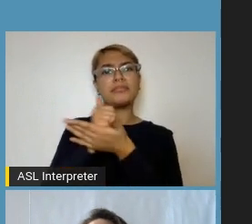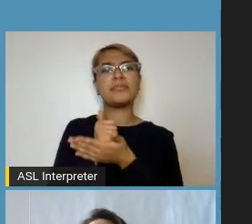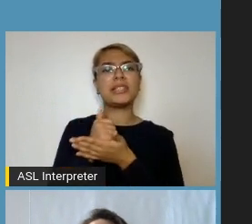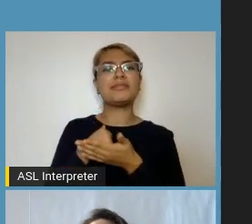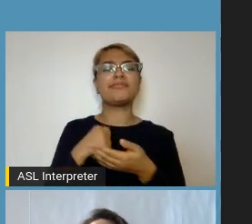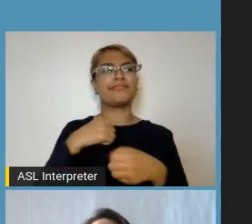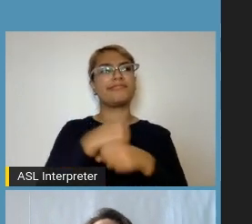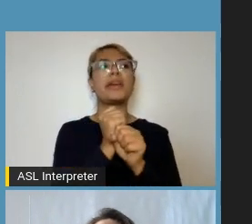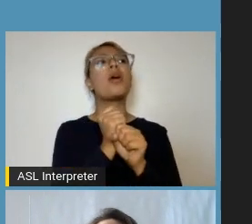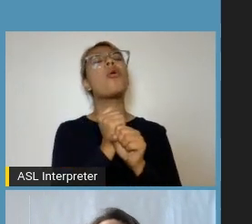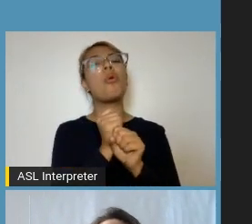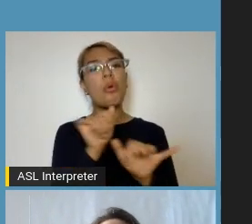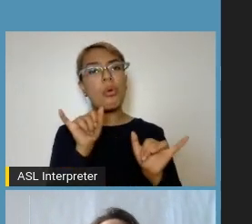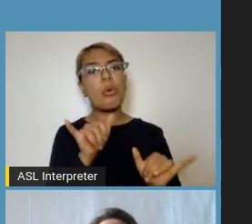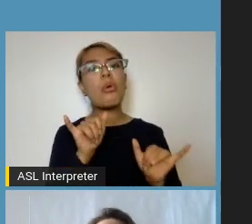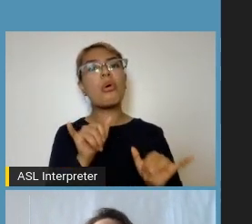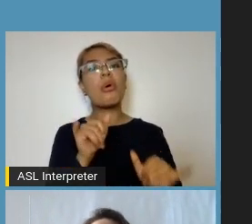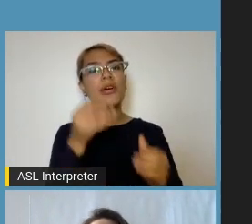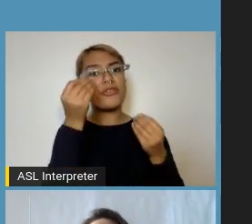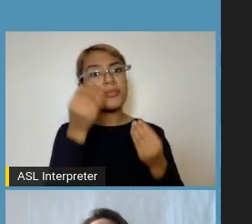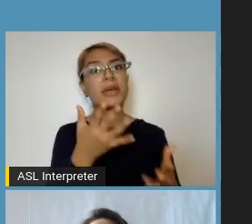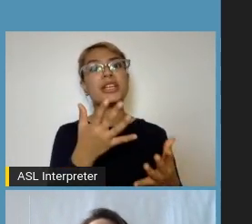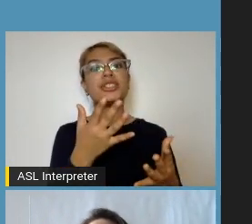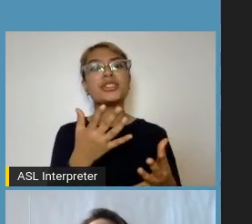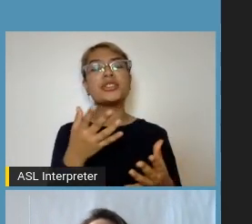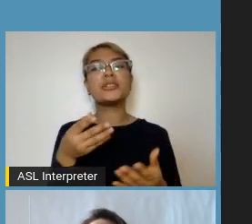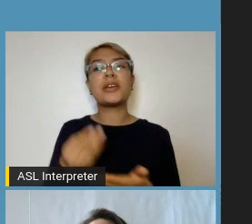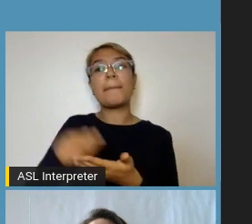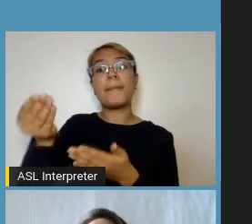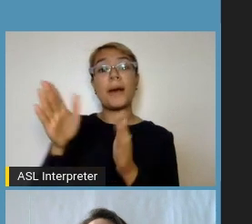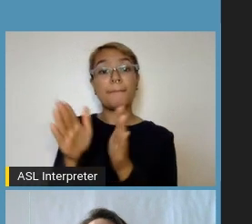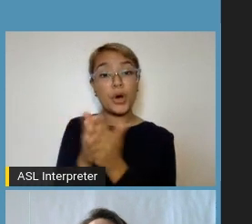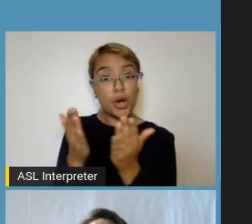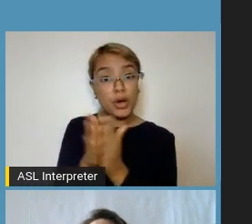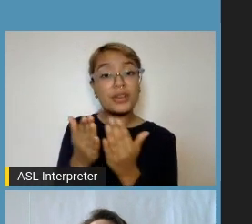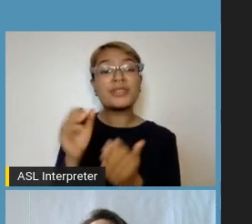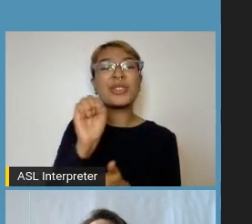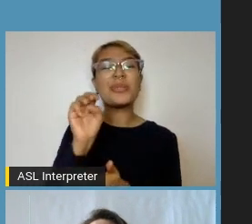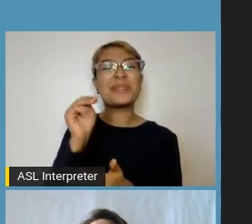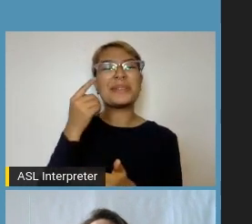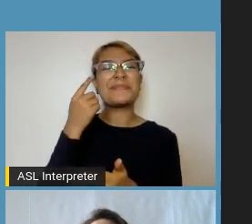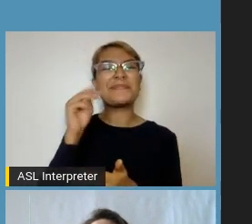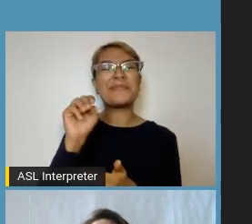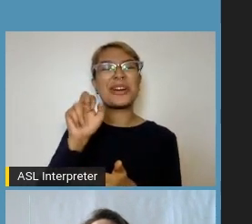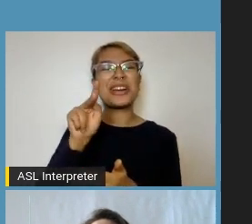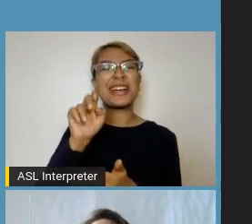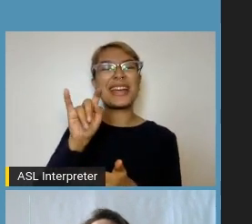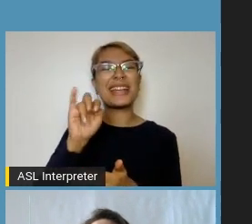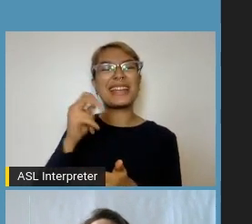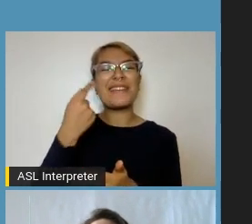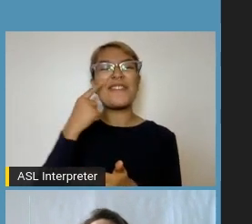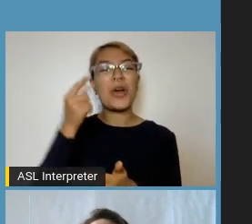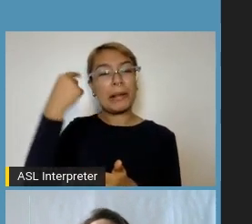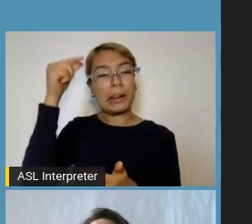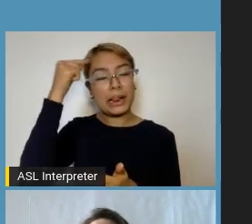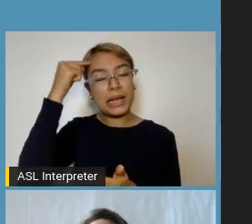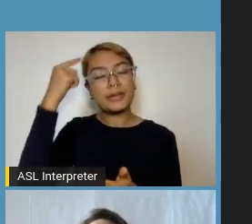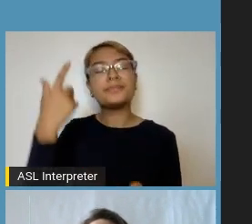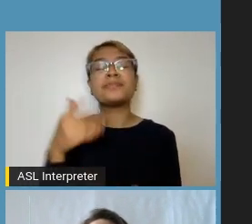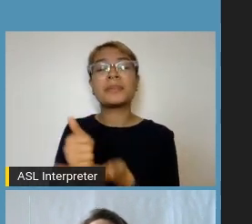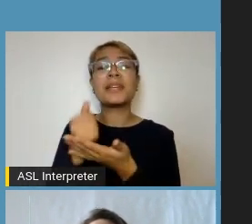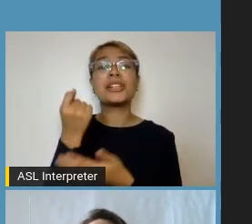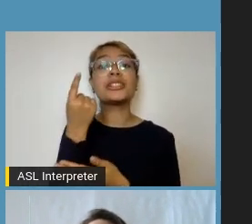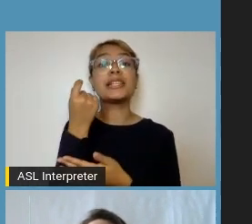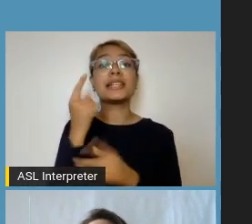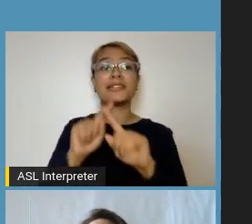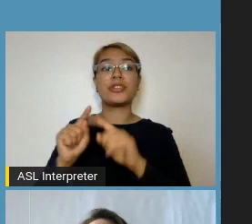I bought a book, Social Media Marketing for Dummies. It really helped me understand the differences between the different platforms and